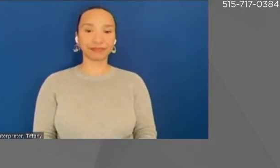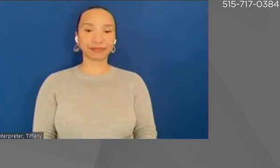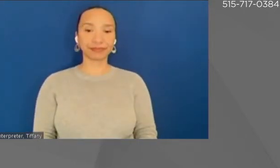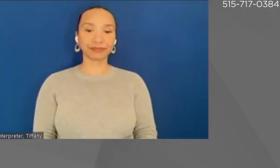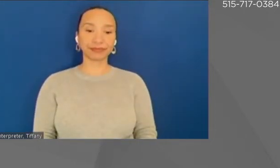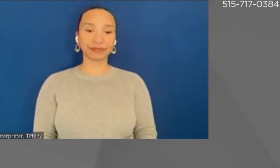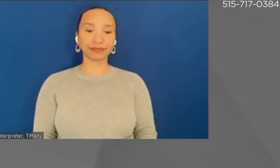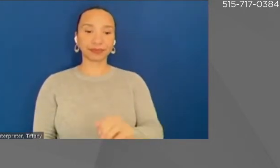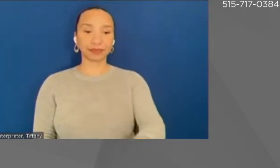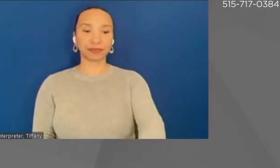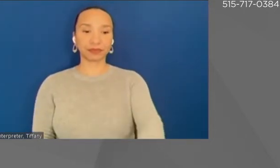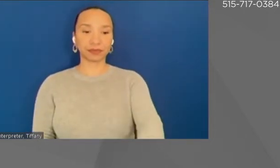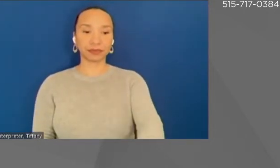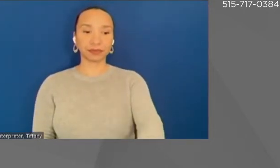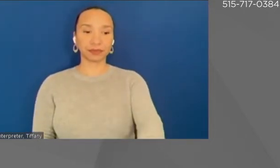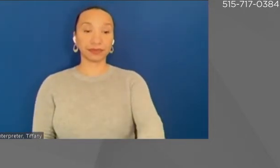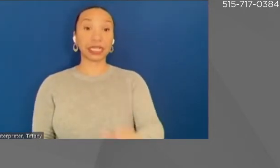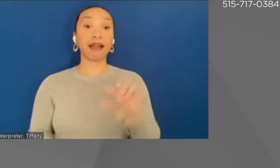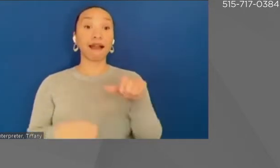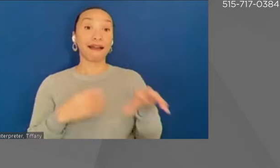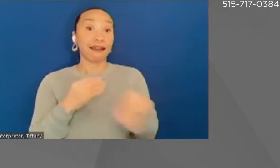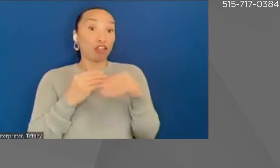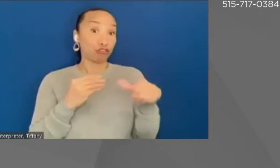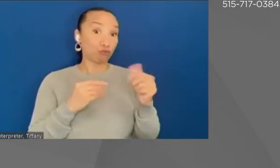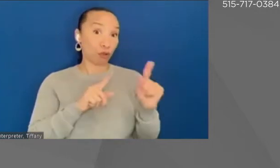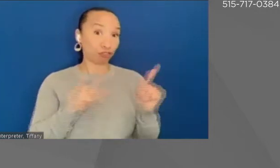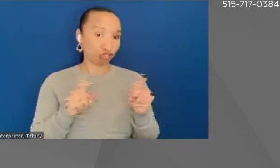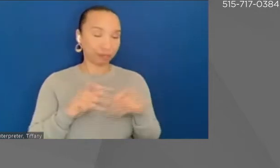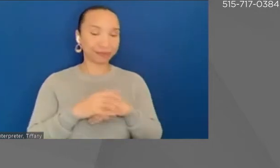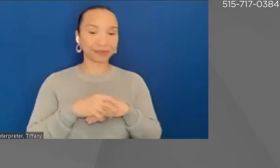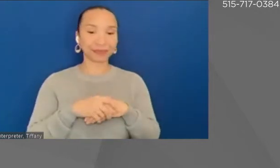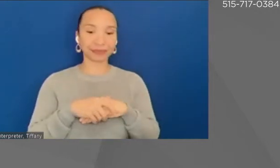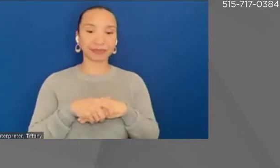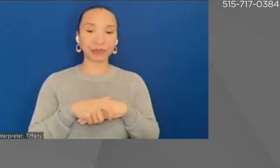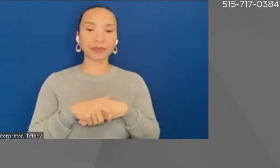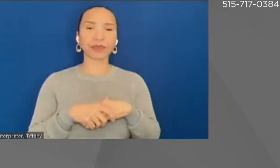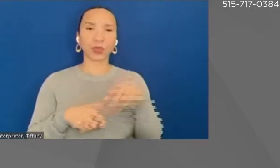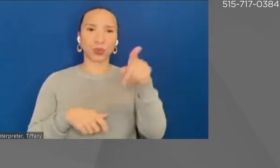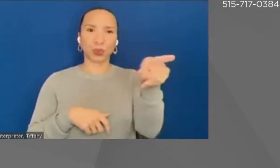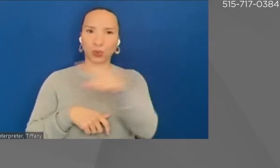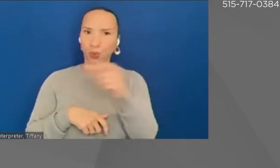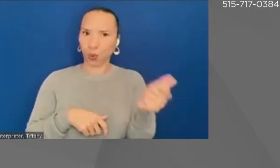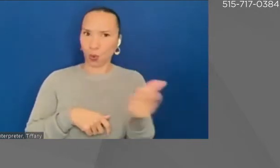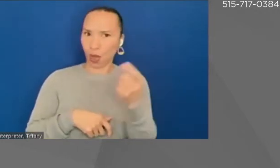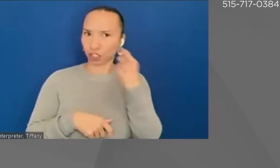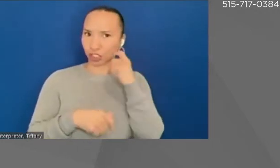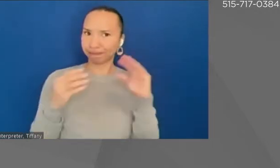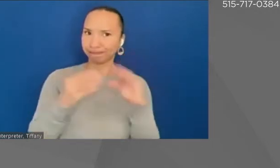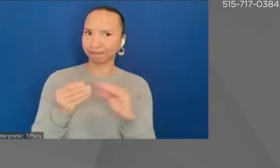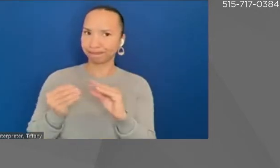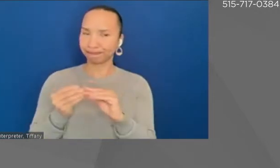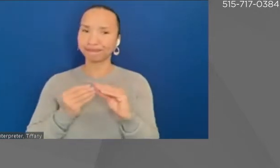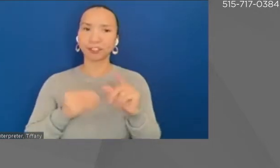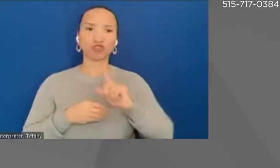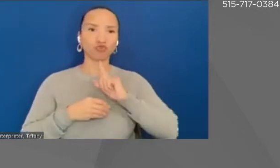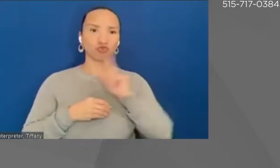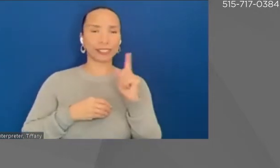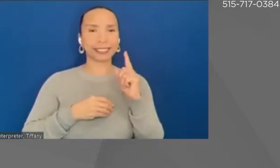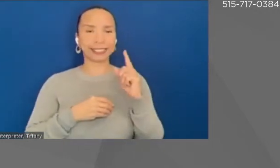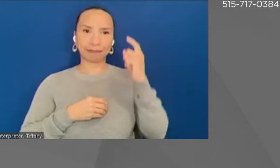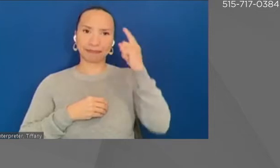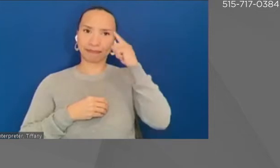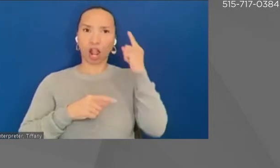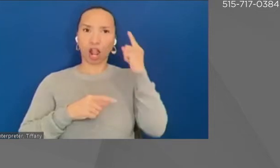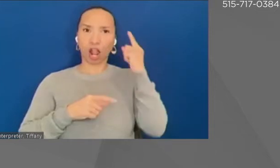So another question I have for you, you all presented really, really logical interventions and ideas to some of the more complex issues we're